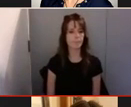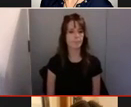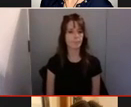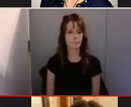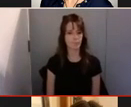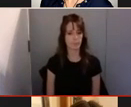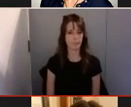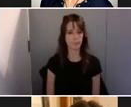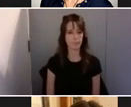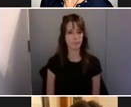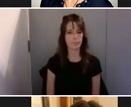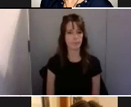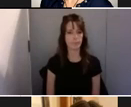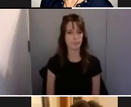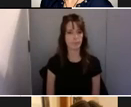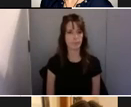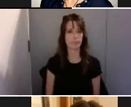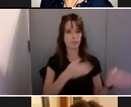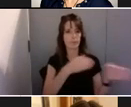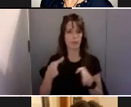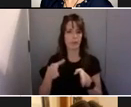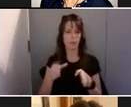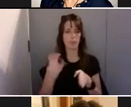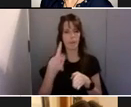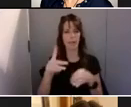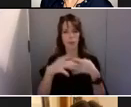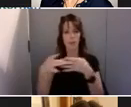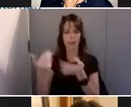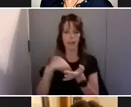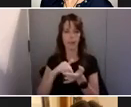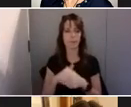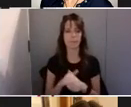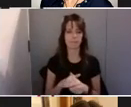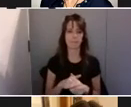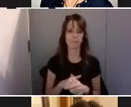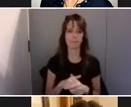over to the guide. Here we go.